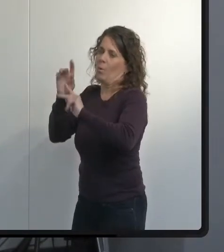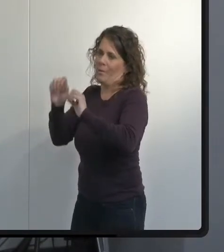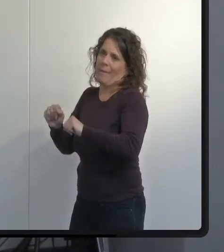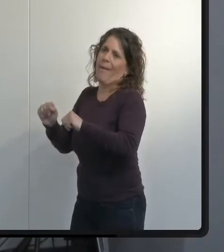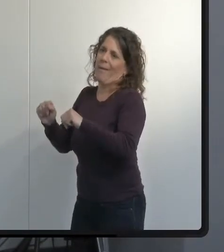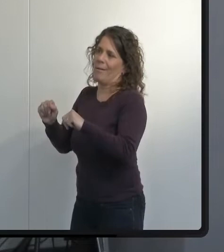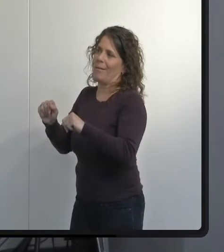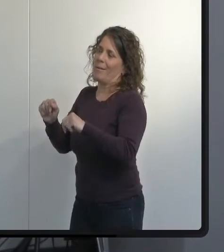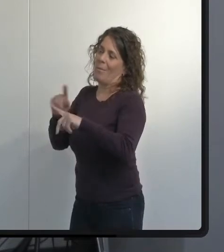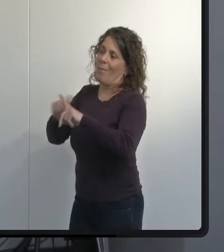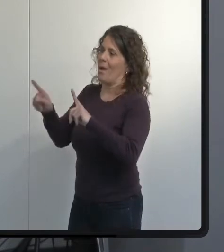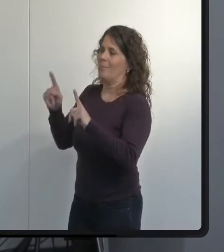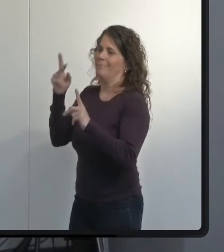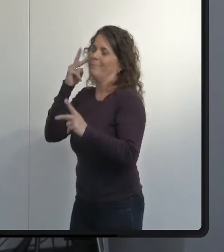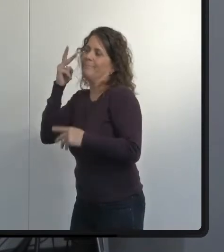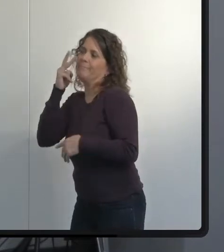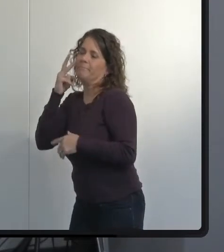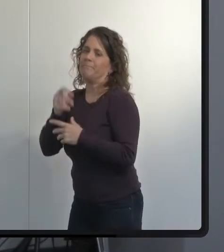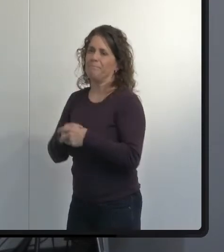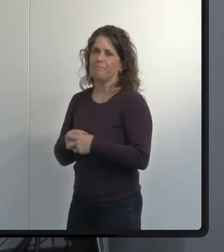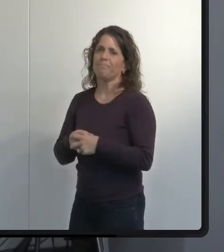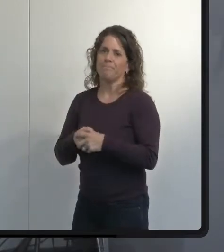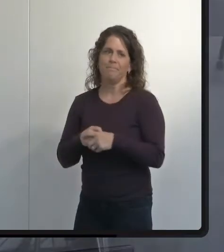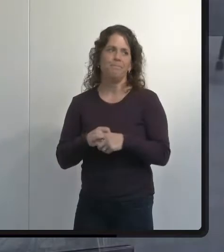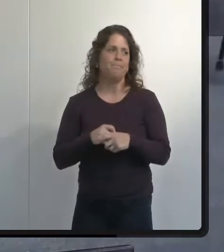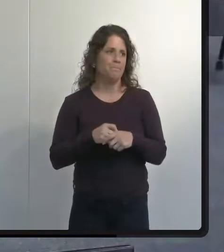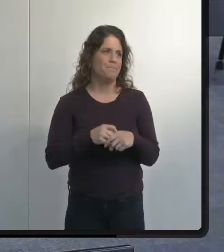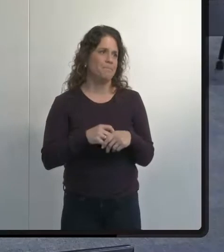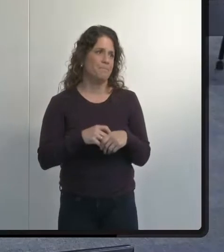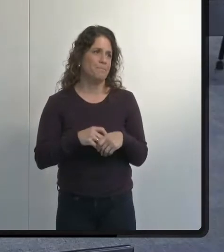24 and hopefully that we'll know more in the early week.